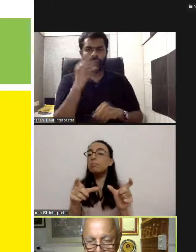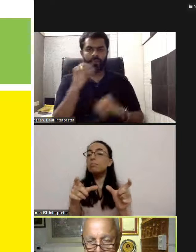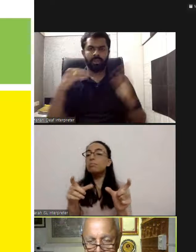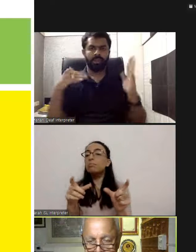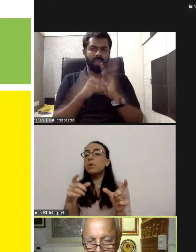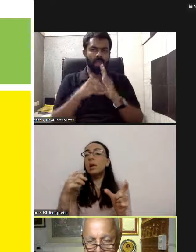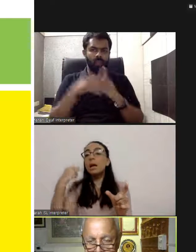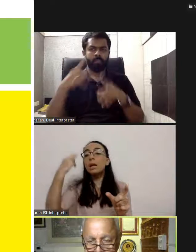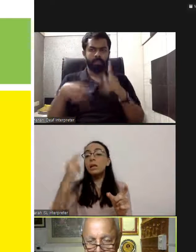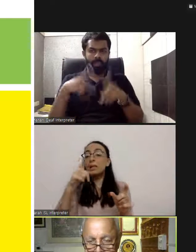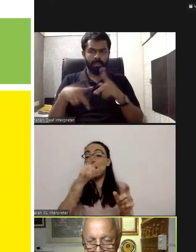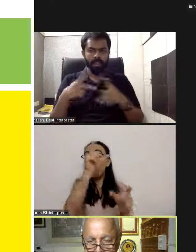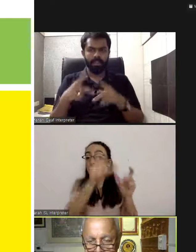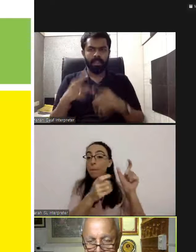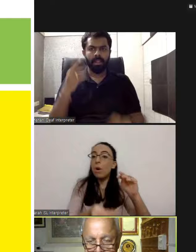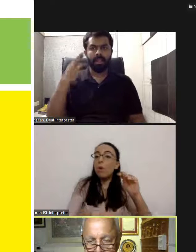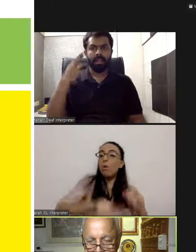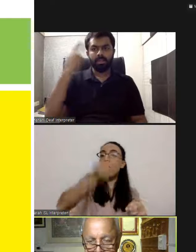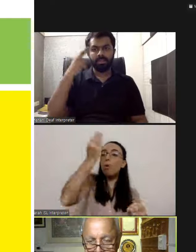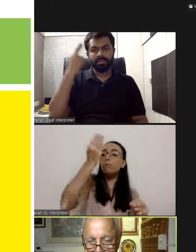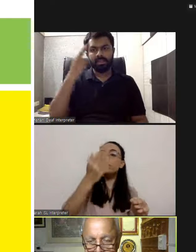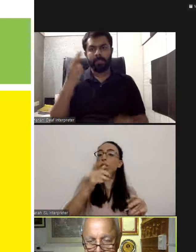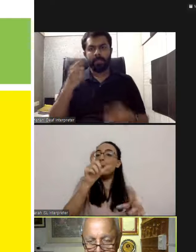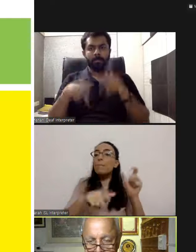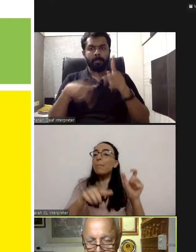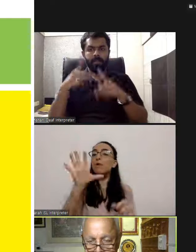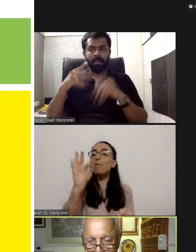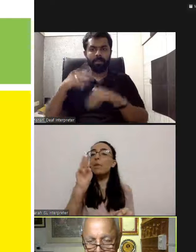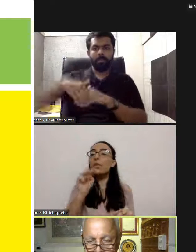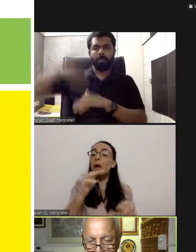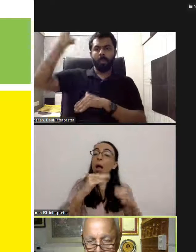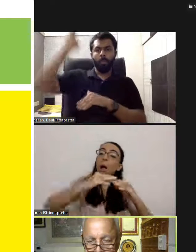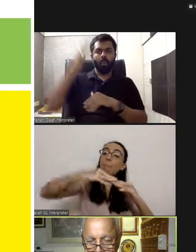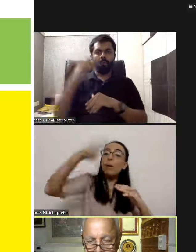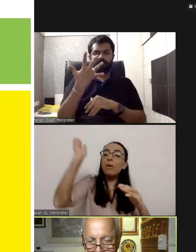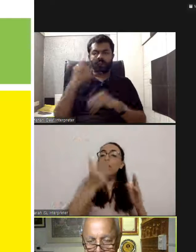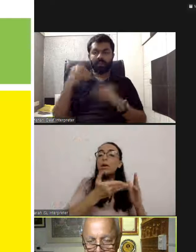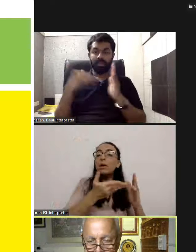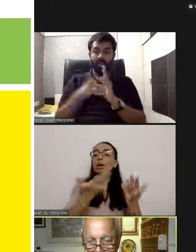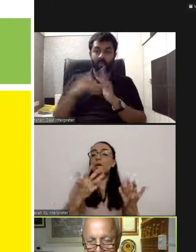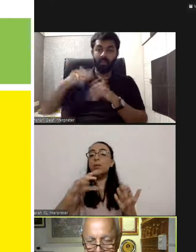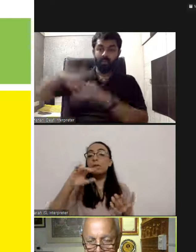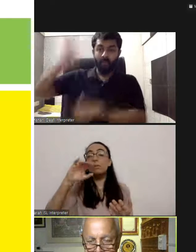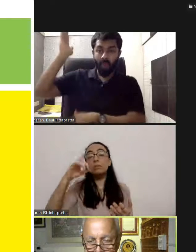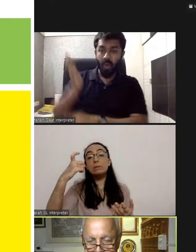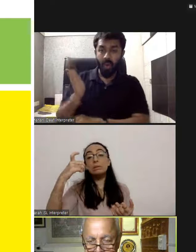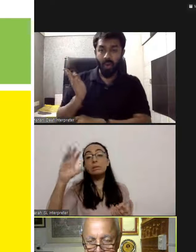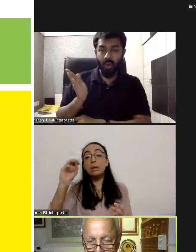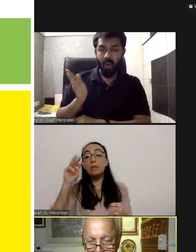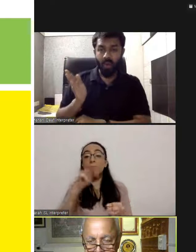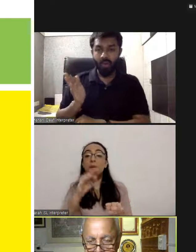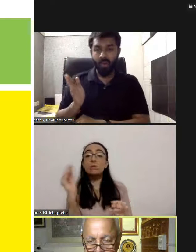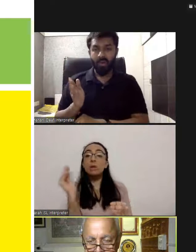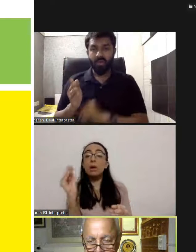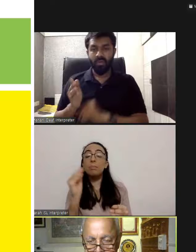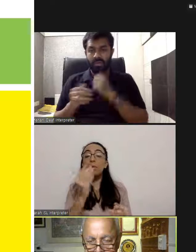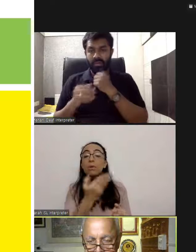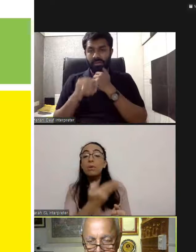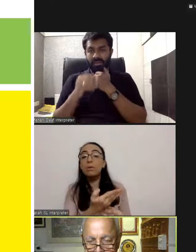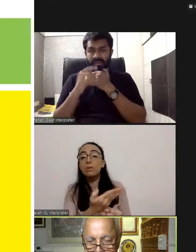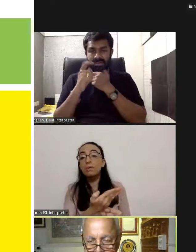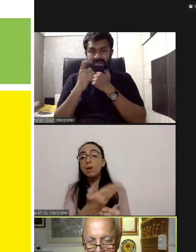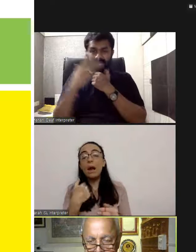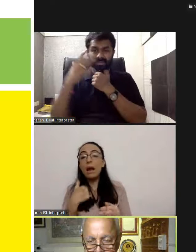of overcrowding, they have stretched. They serve 60, 70,000 people far away. So